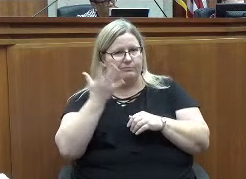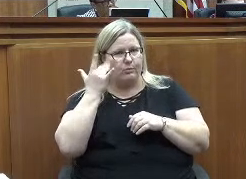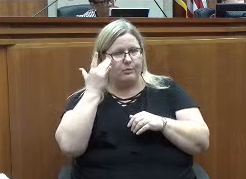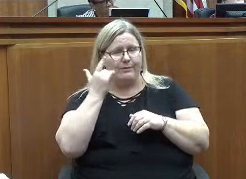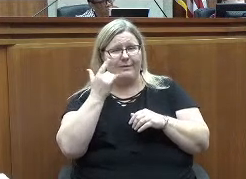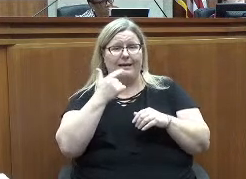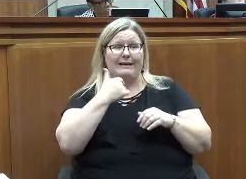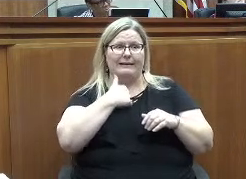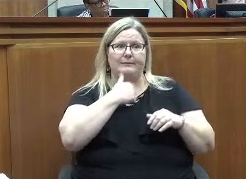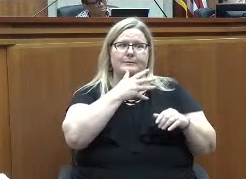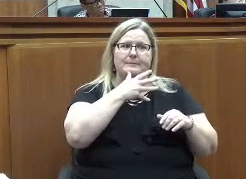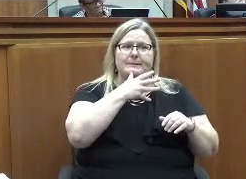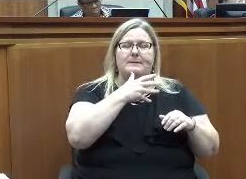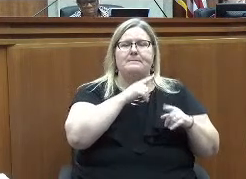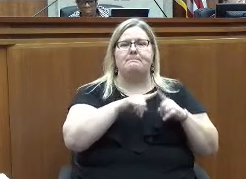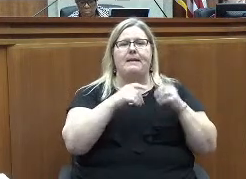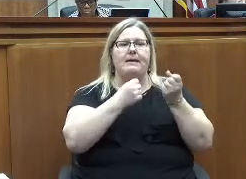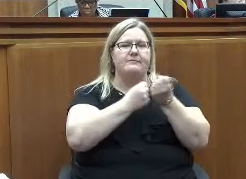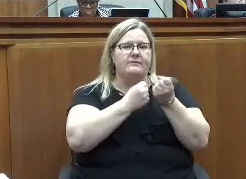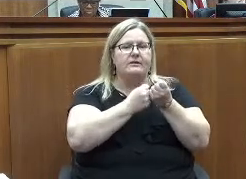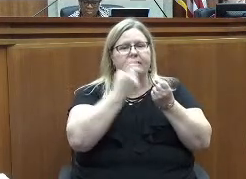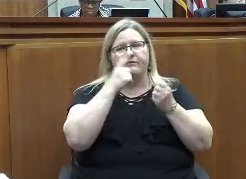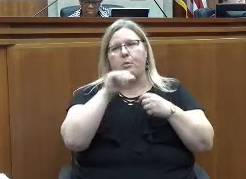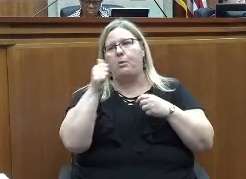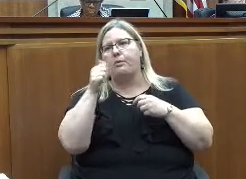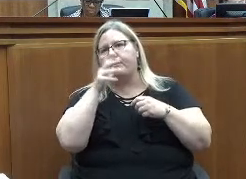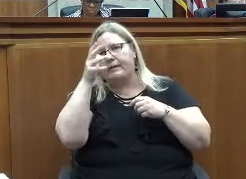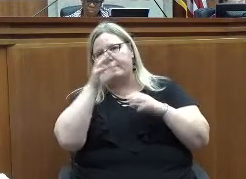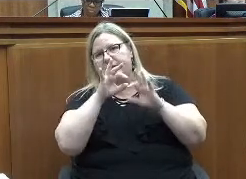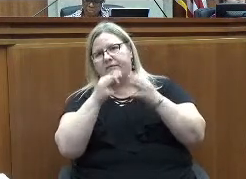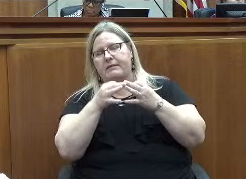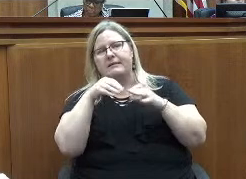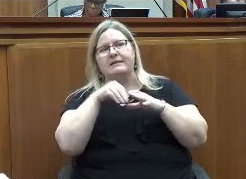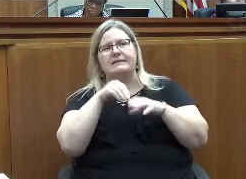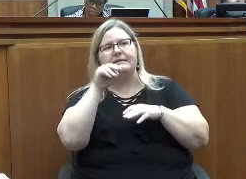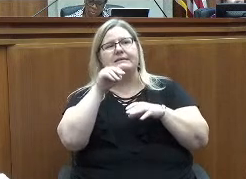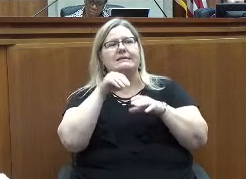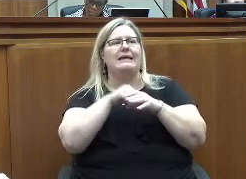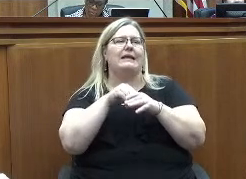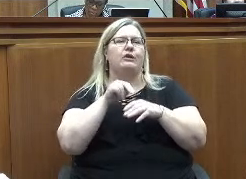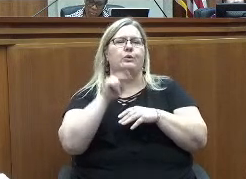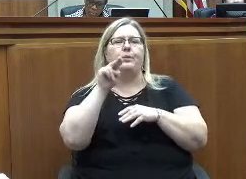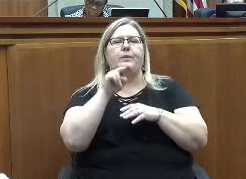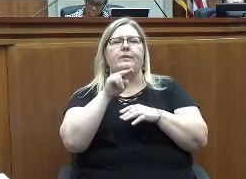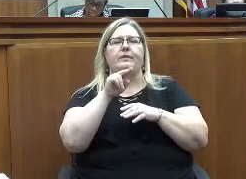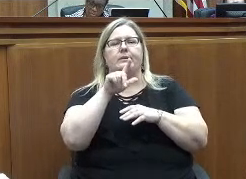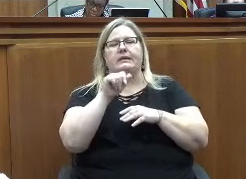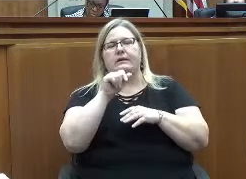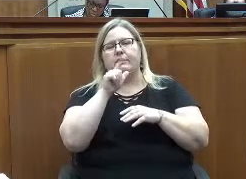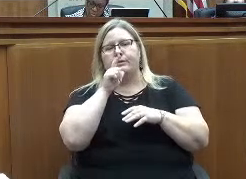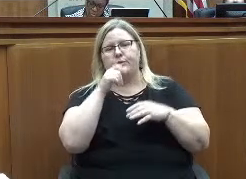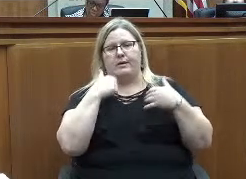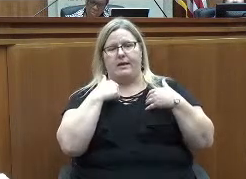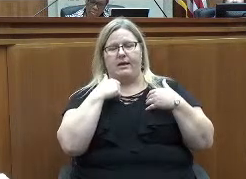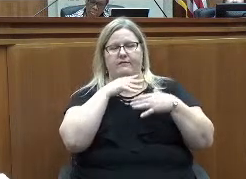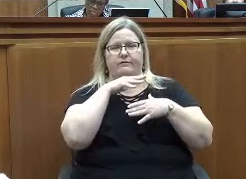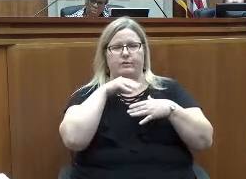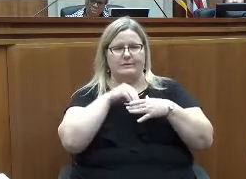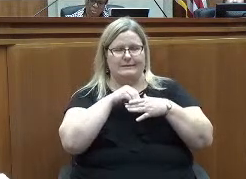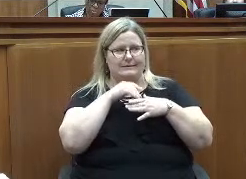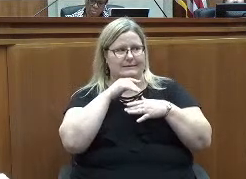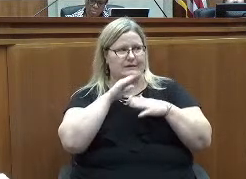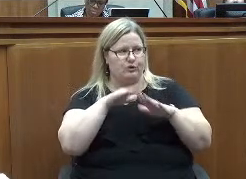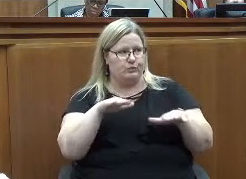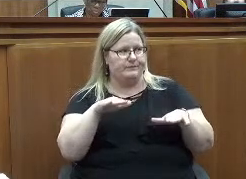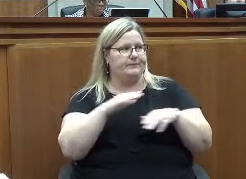dedicated mother, but also an advocate for those other parents and families in North Louisiana that children have autism. I have